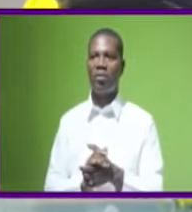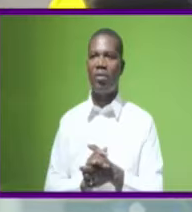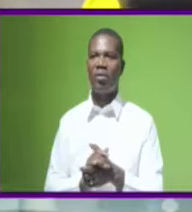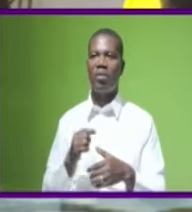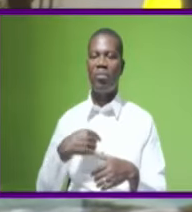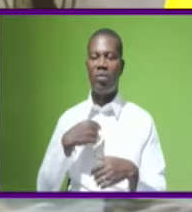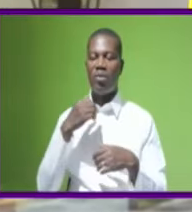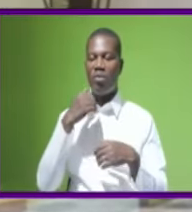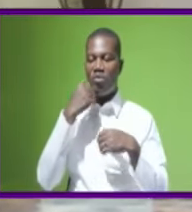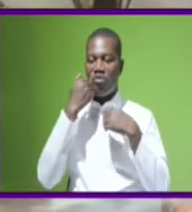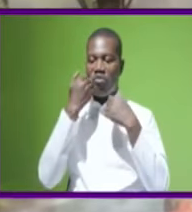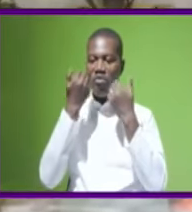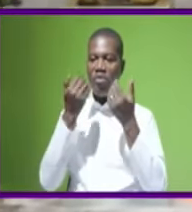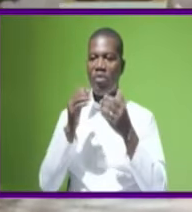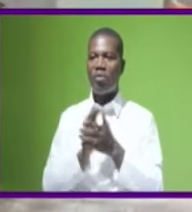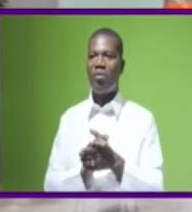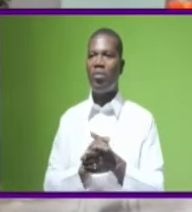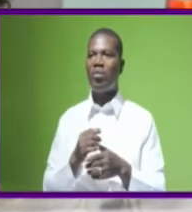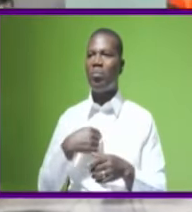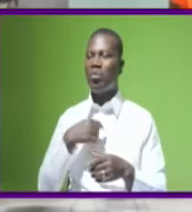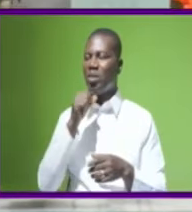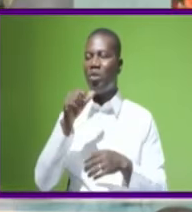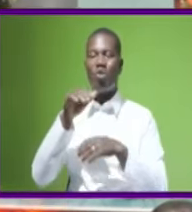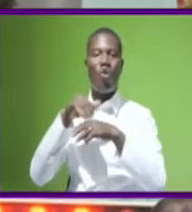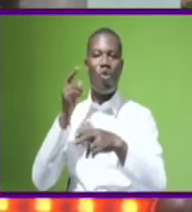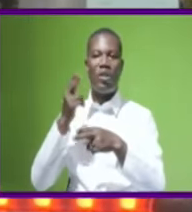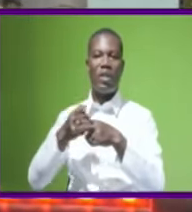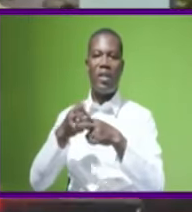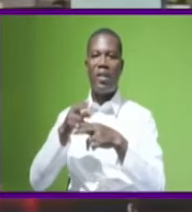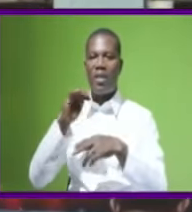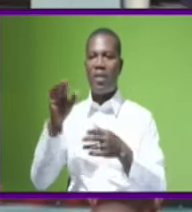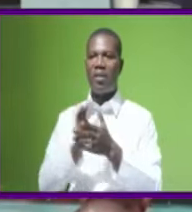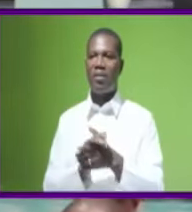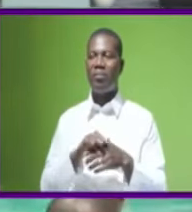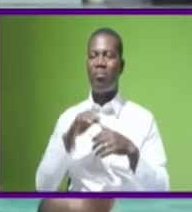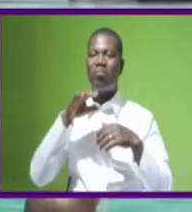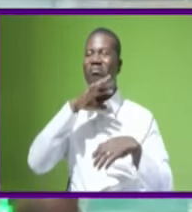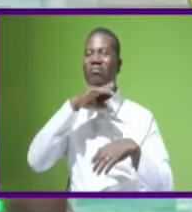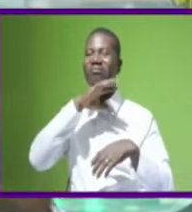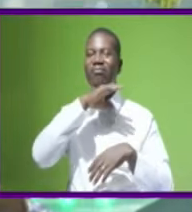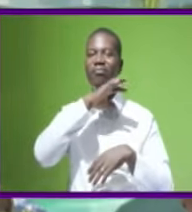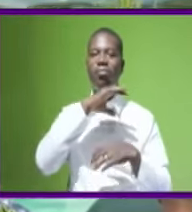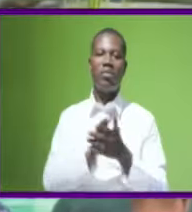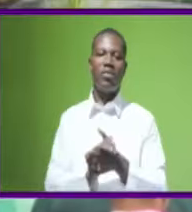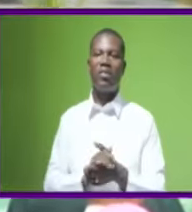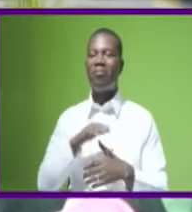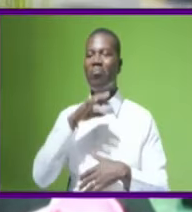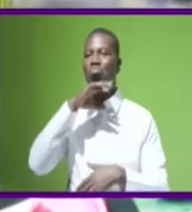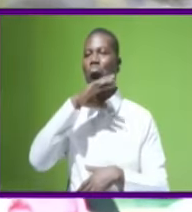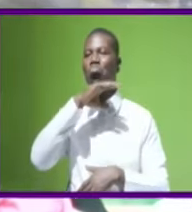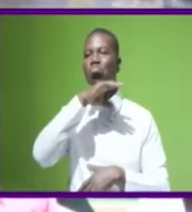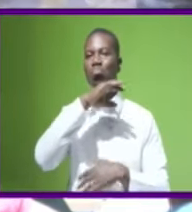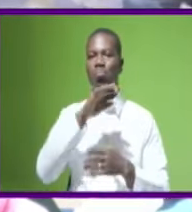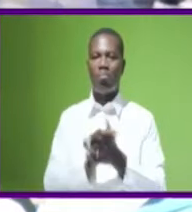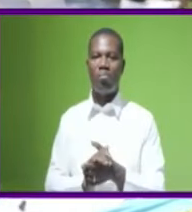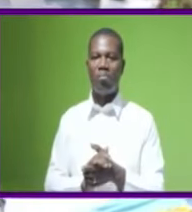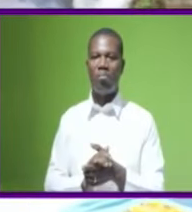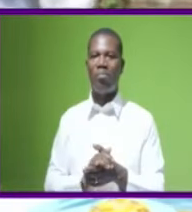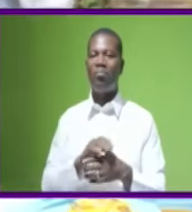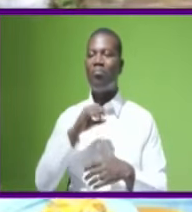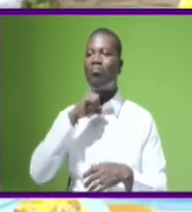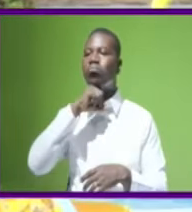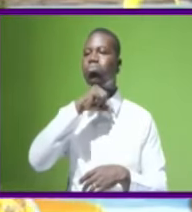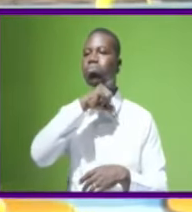fairy. Yes, Manu Mwundi. Yeah. Filthy. Yeah. Efi. And